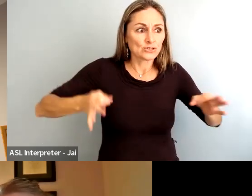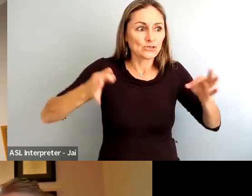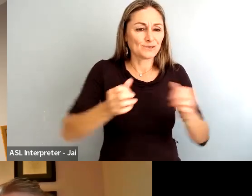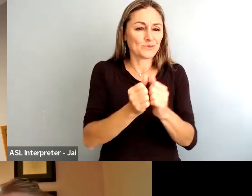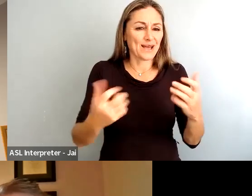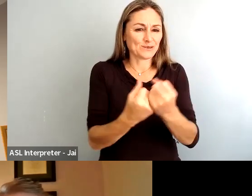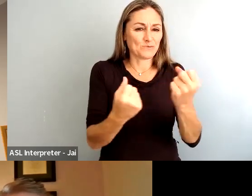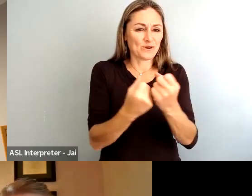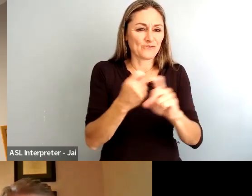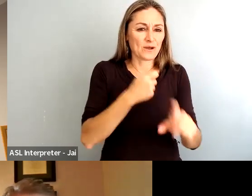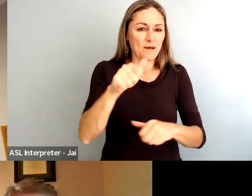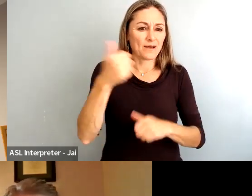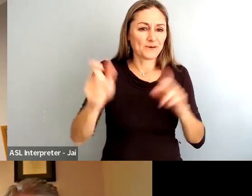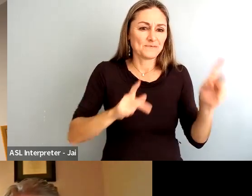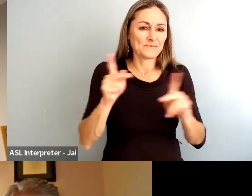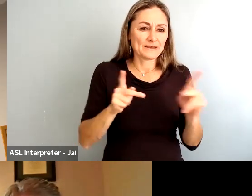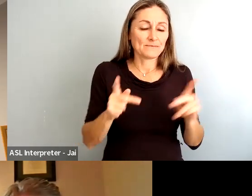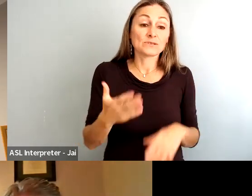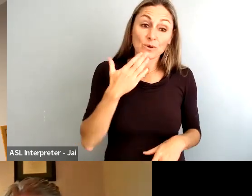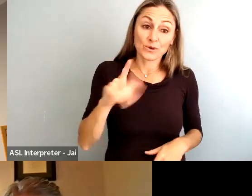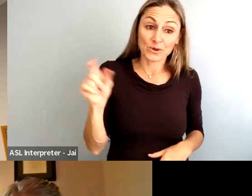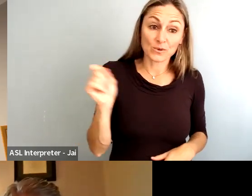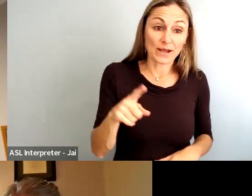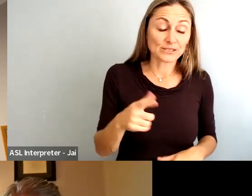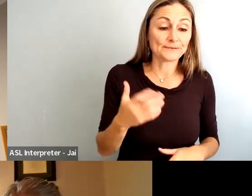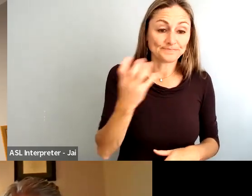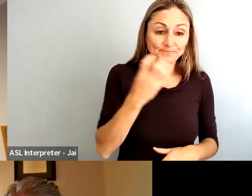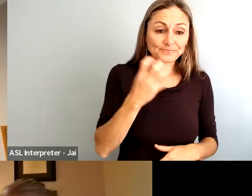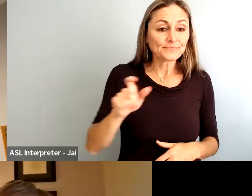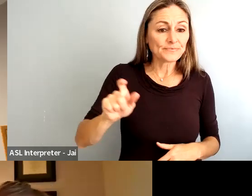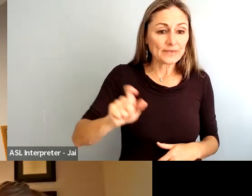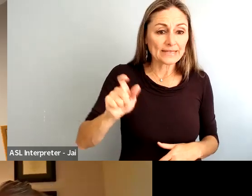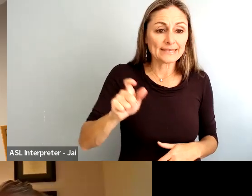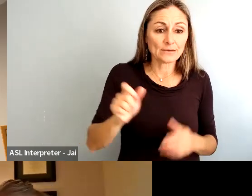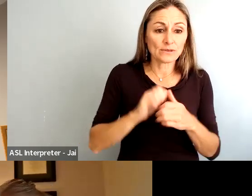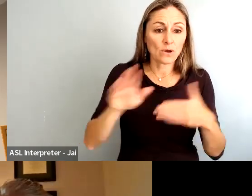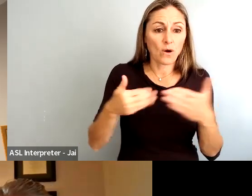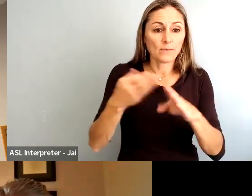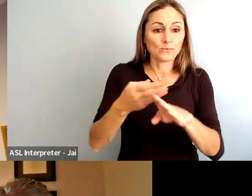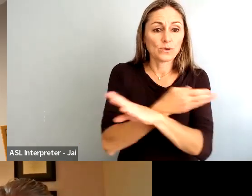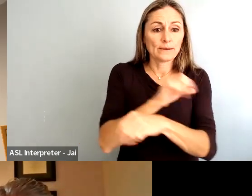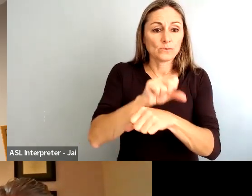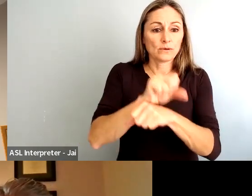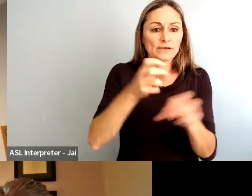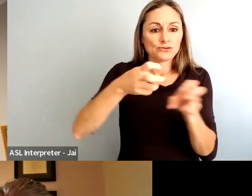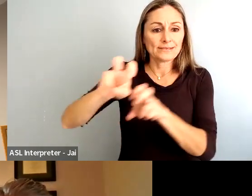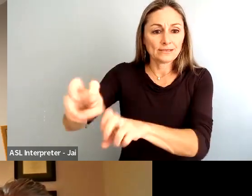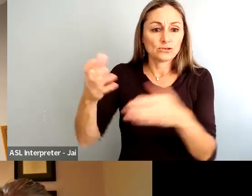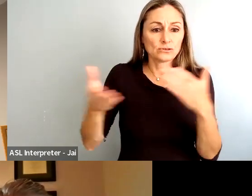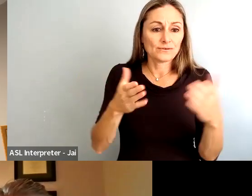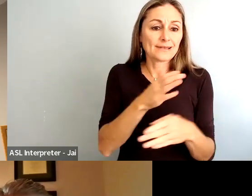others. So good question, very much needed within all pre-employment transition services, but also youth